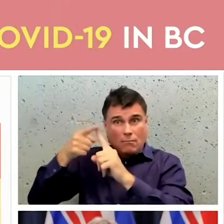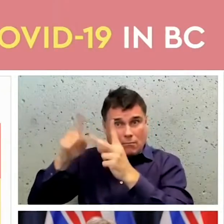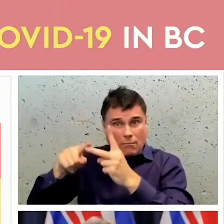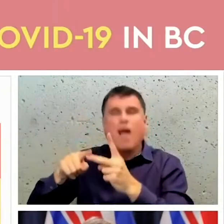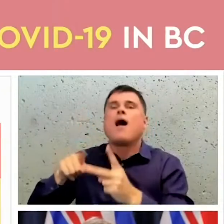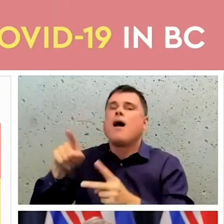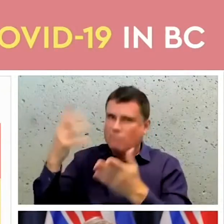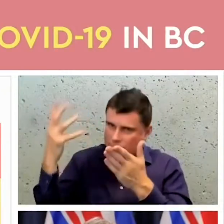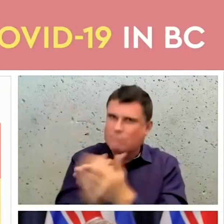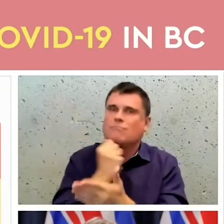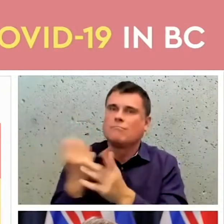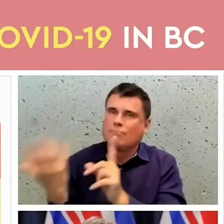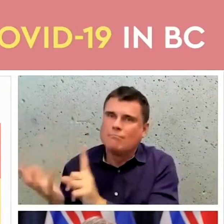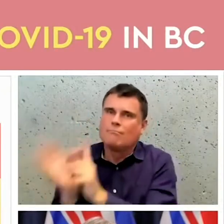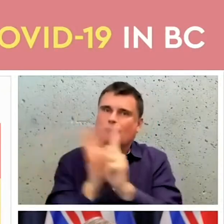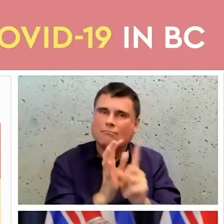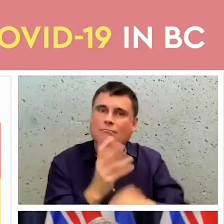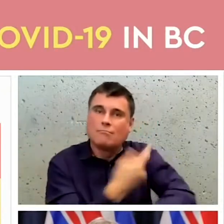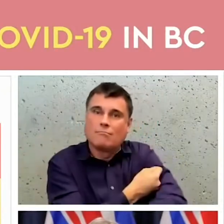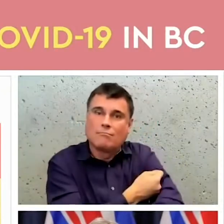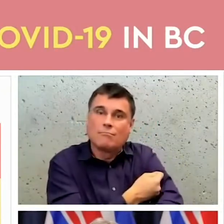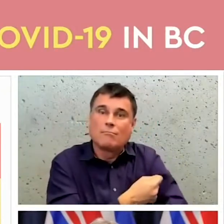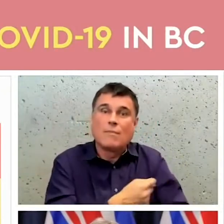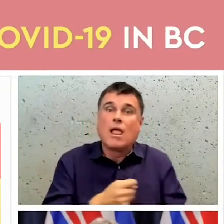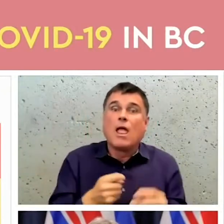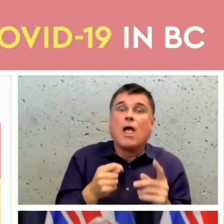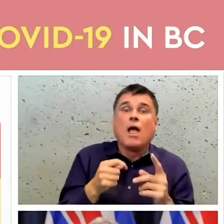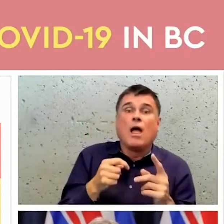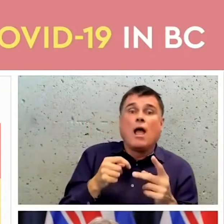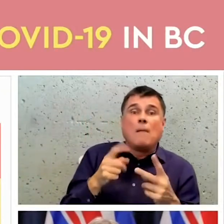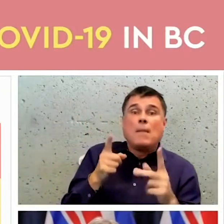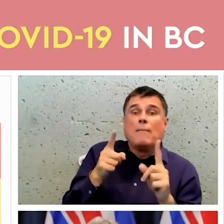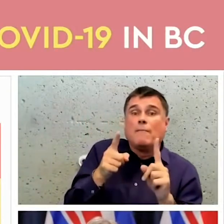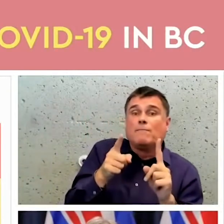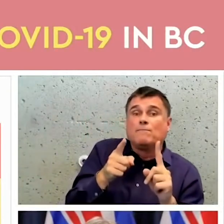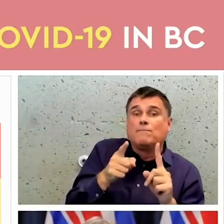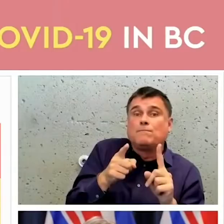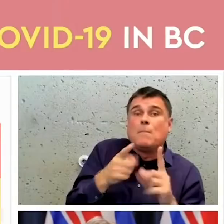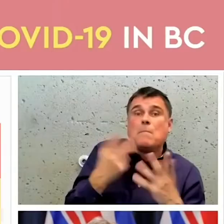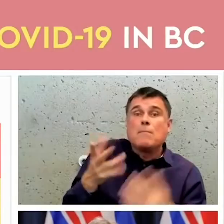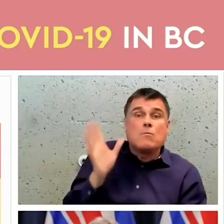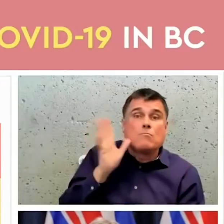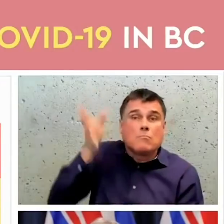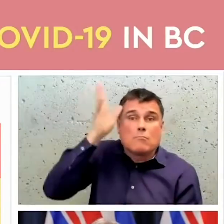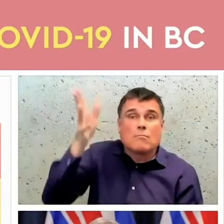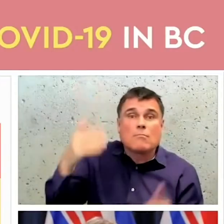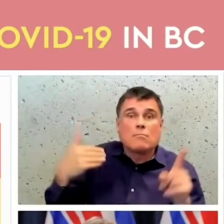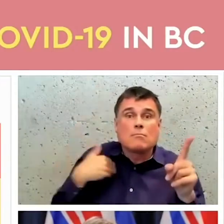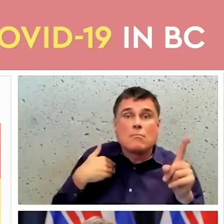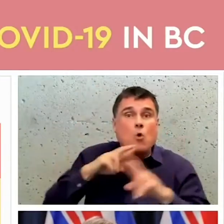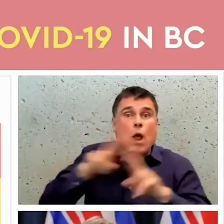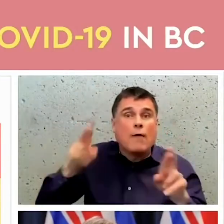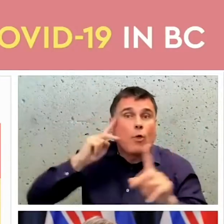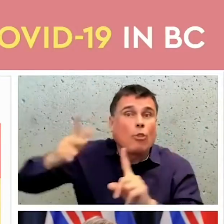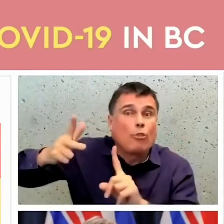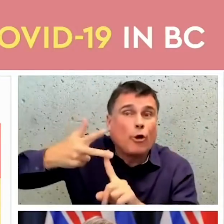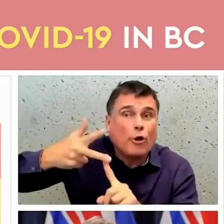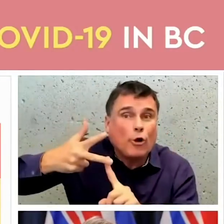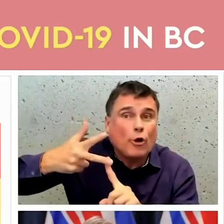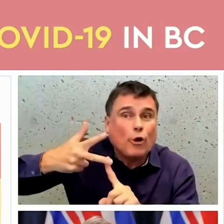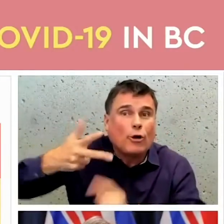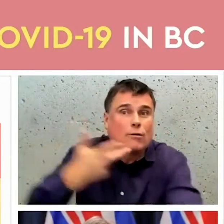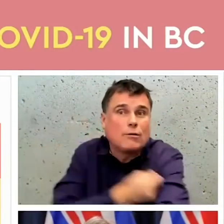are outstanding for a dose 2, or potentially a grandparent who's ready for their booster dose, or a sibling in the